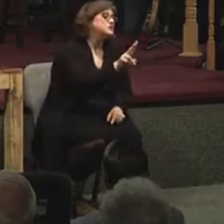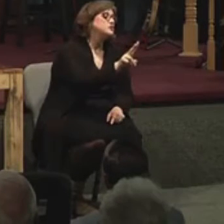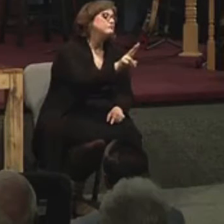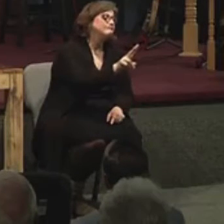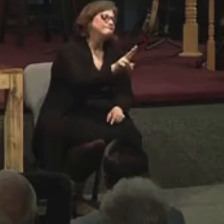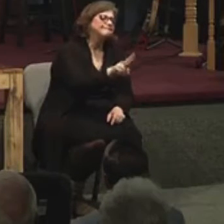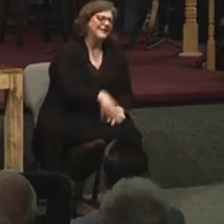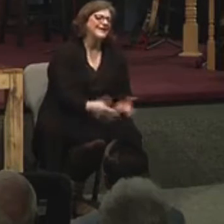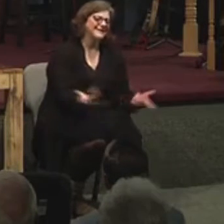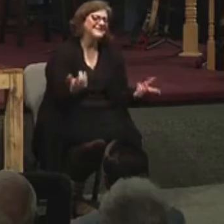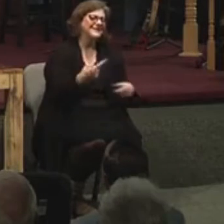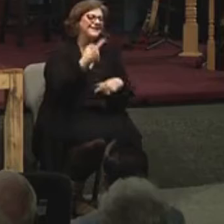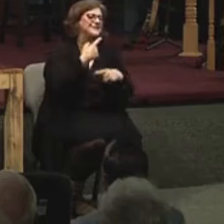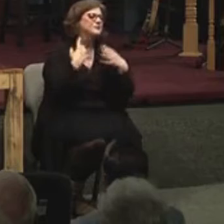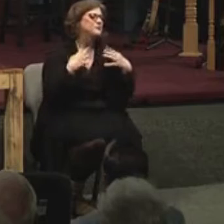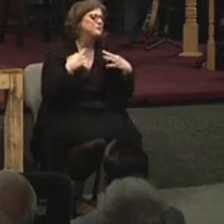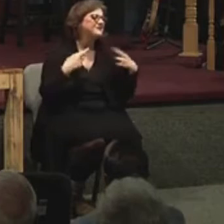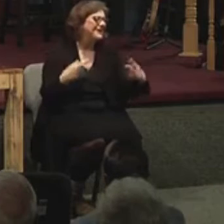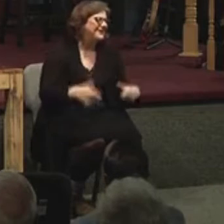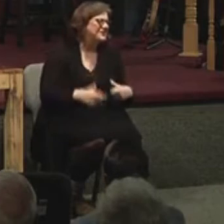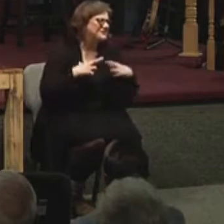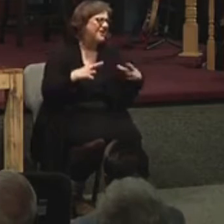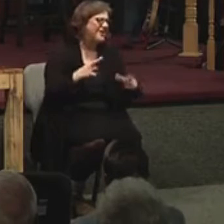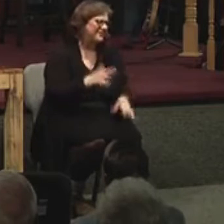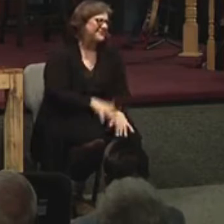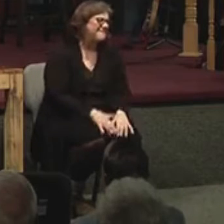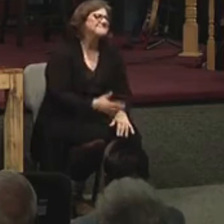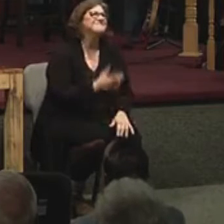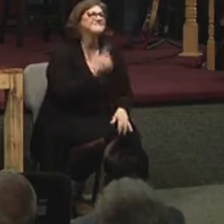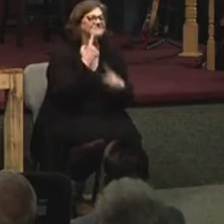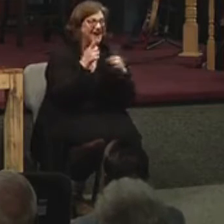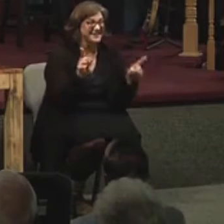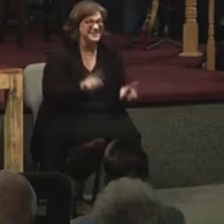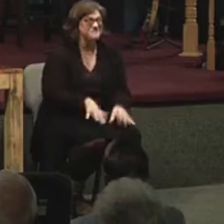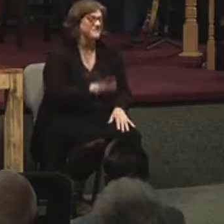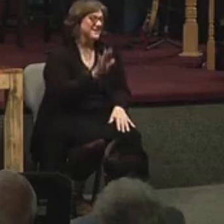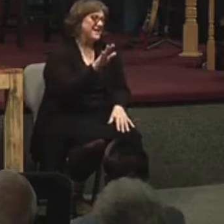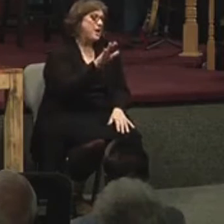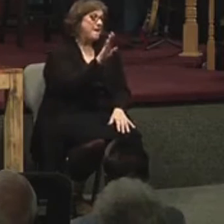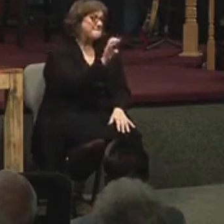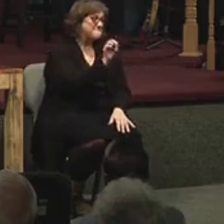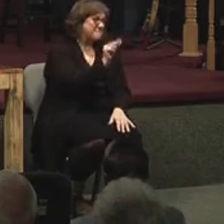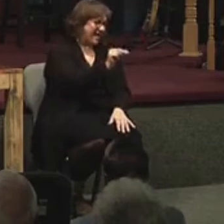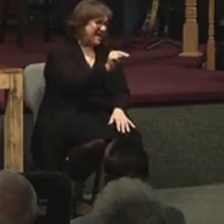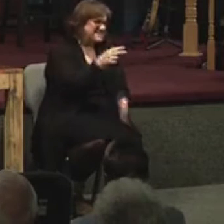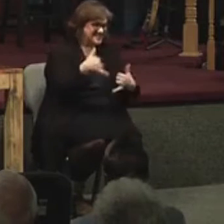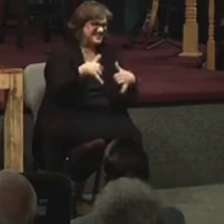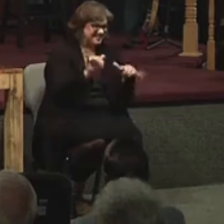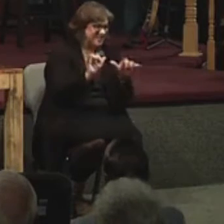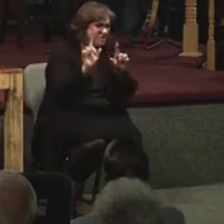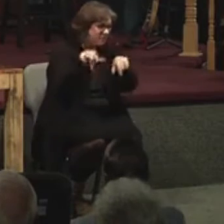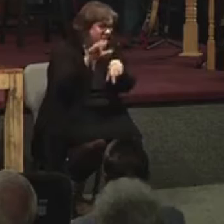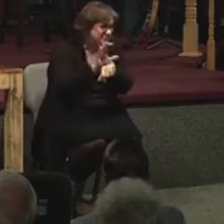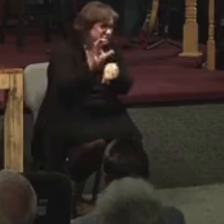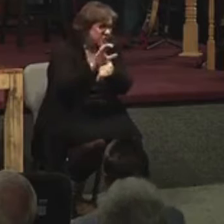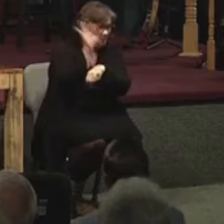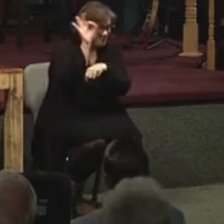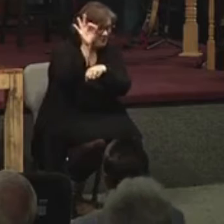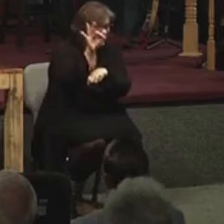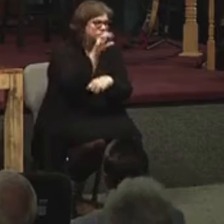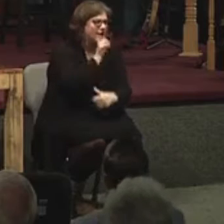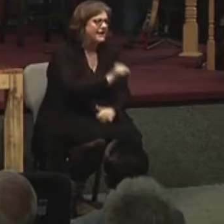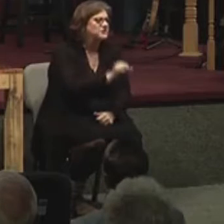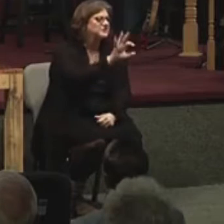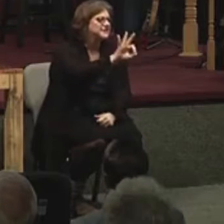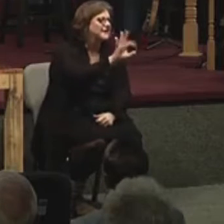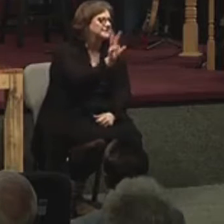Ben's still with us today. I think he's 95 or 96. Still goes and preaches revivals. I